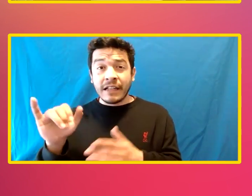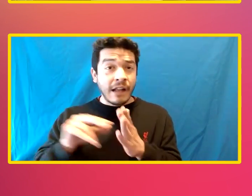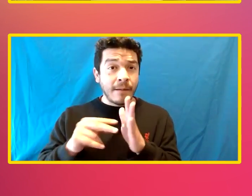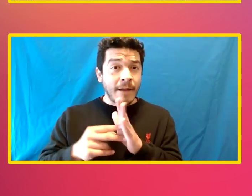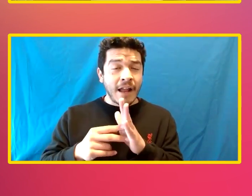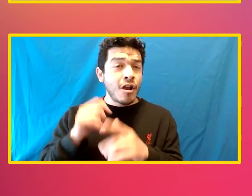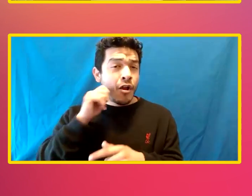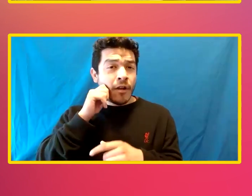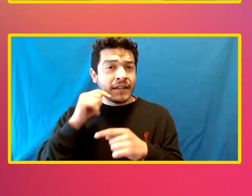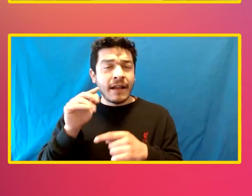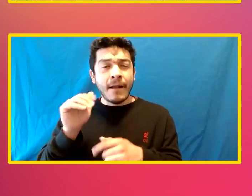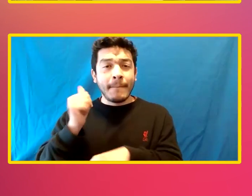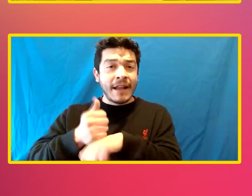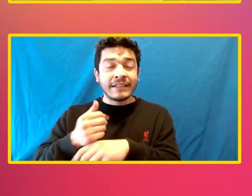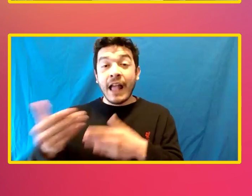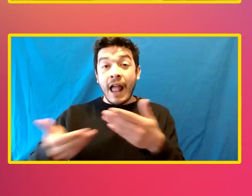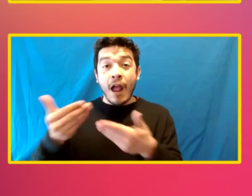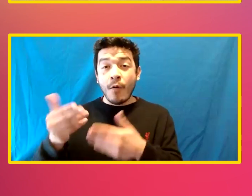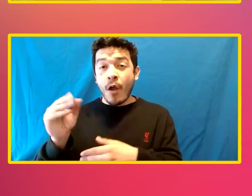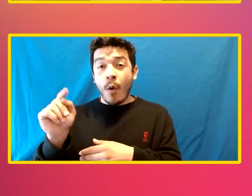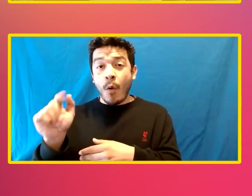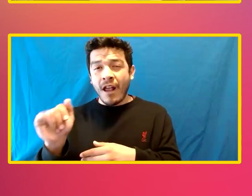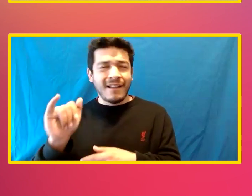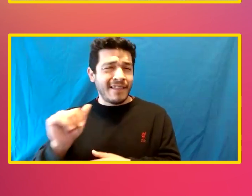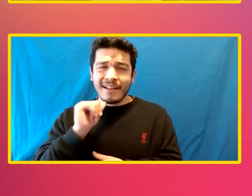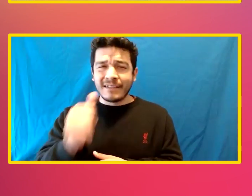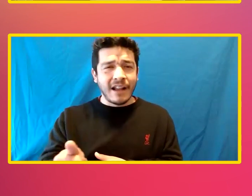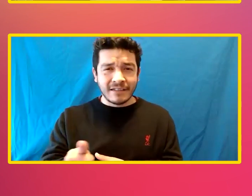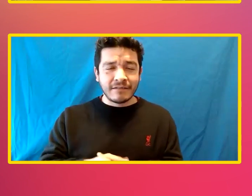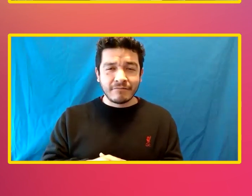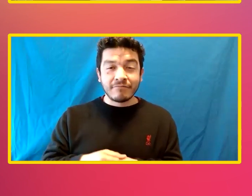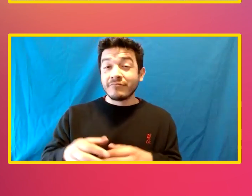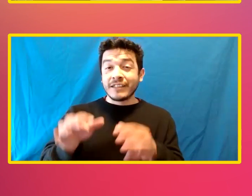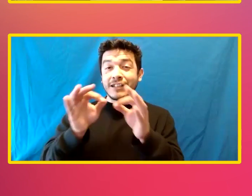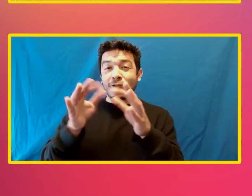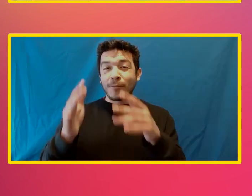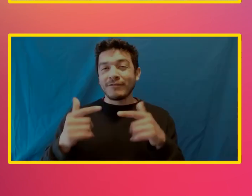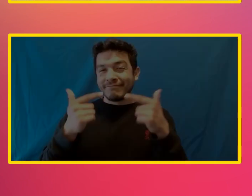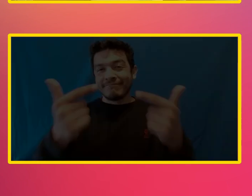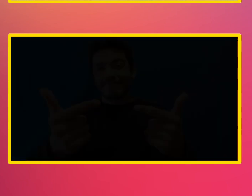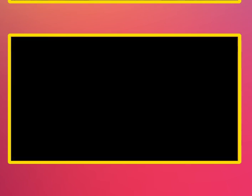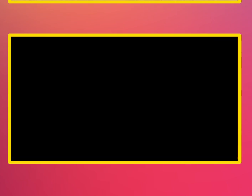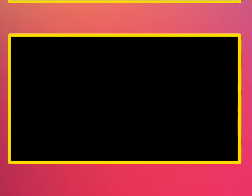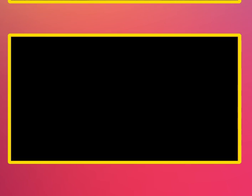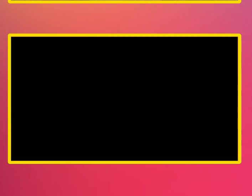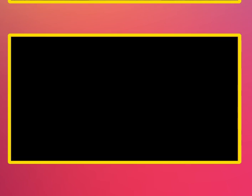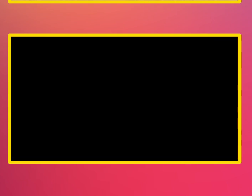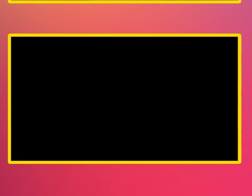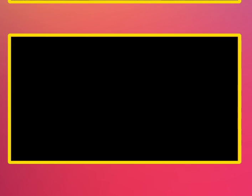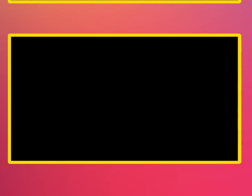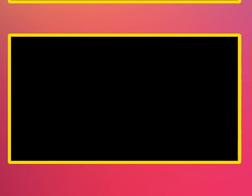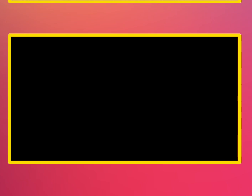like race-based hiring quotas, which it doesn't, right? DEI means you're hiring a